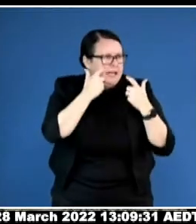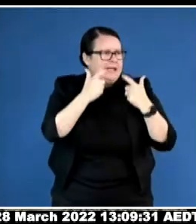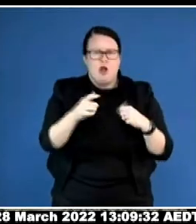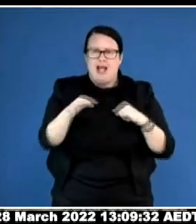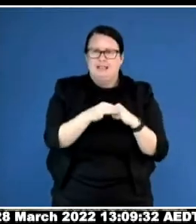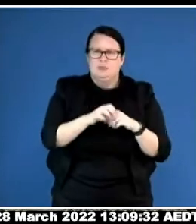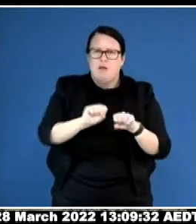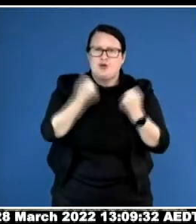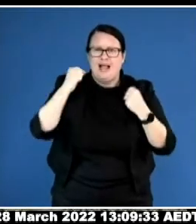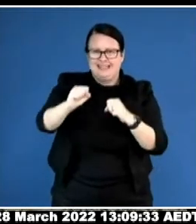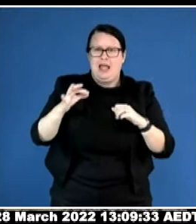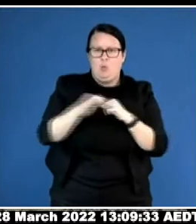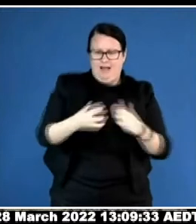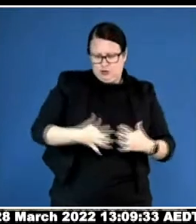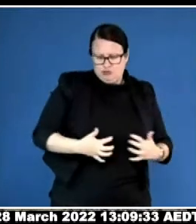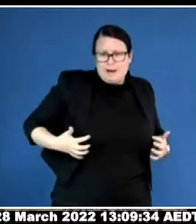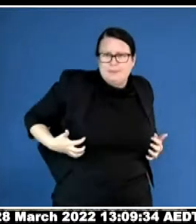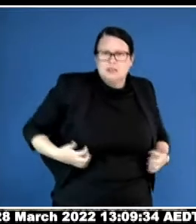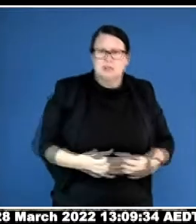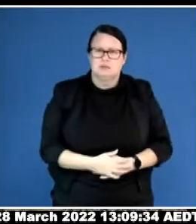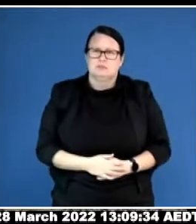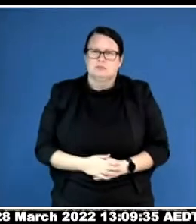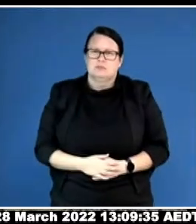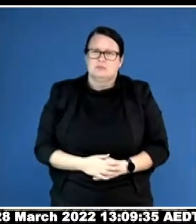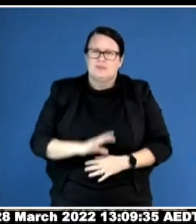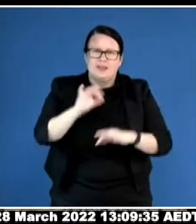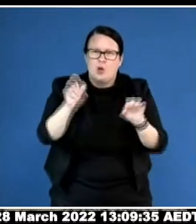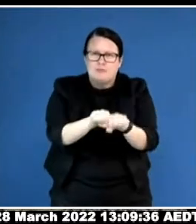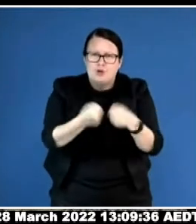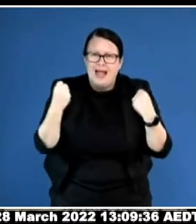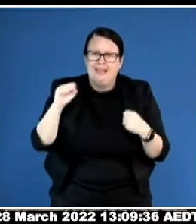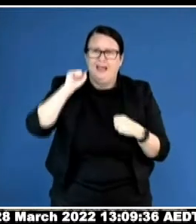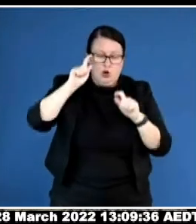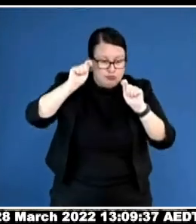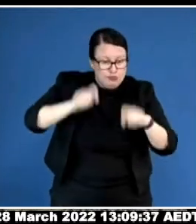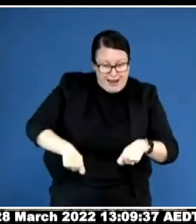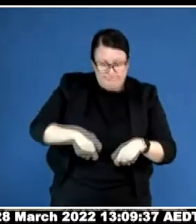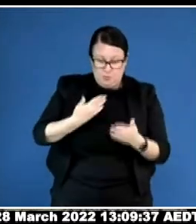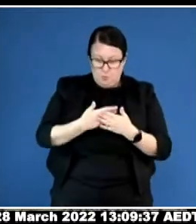ribs. No loving and caring husband rapes their wife on the kitchen floor unconscious